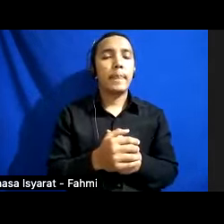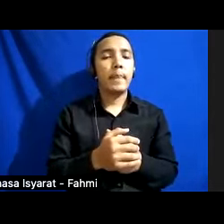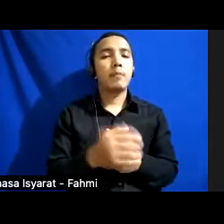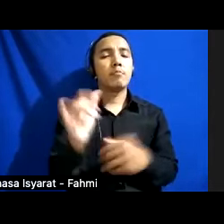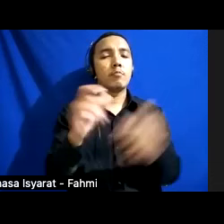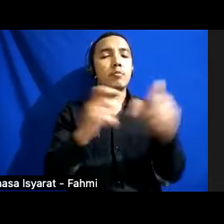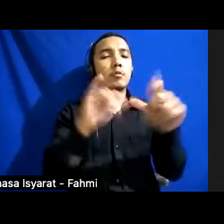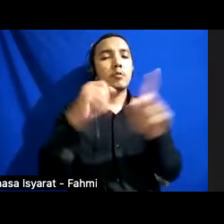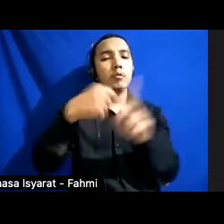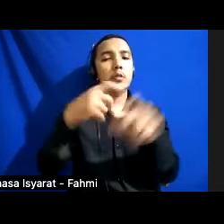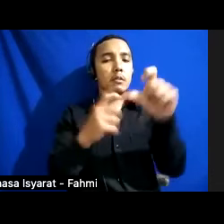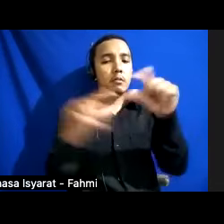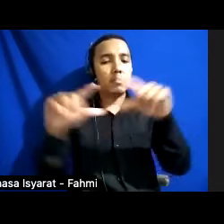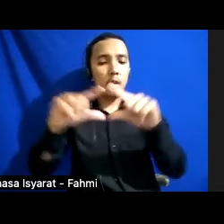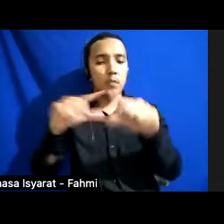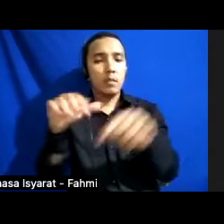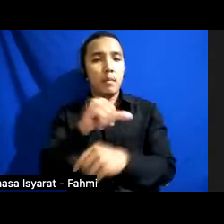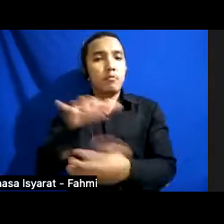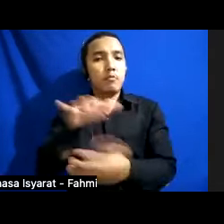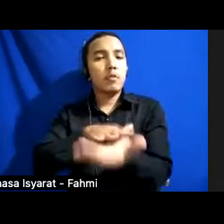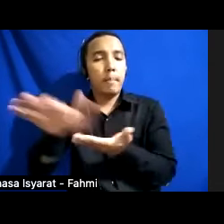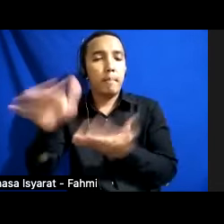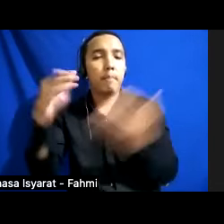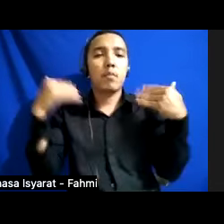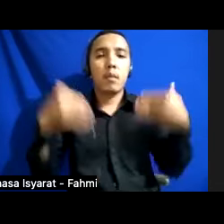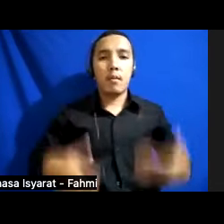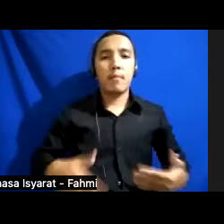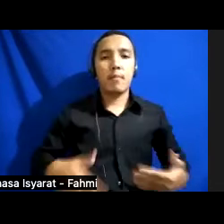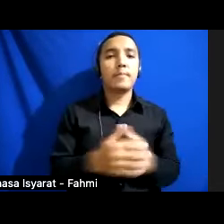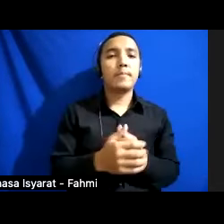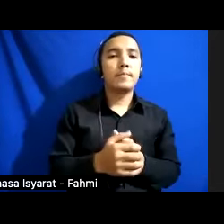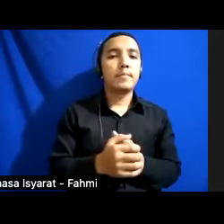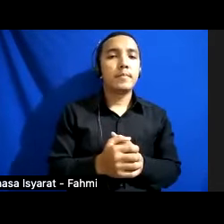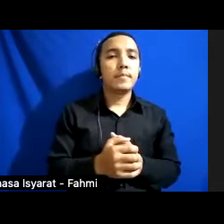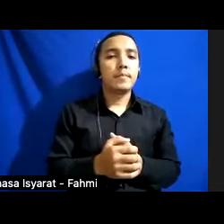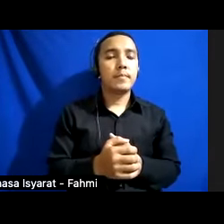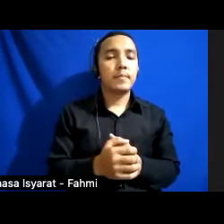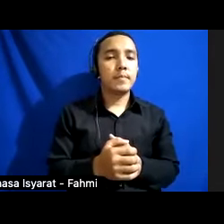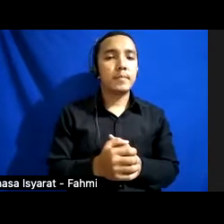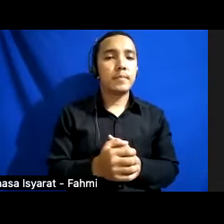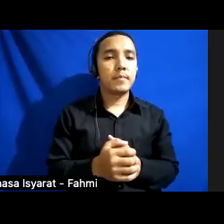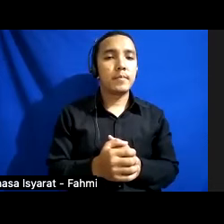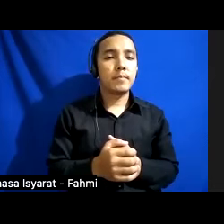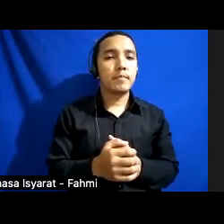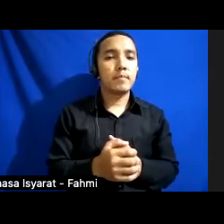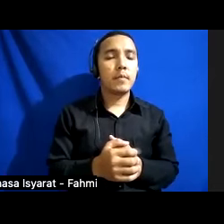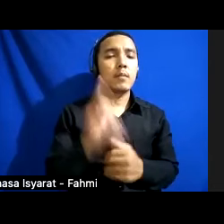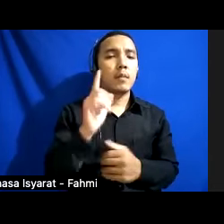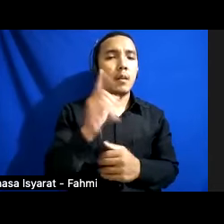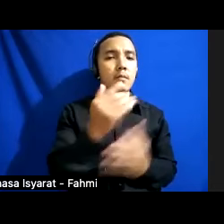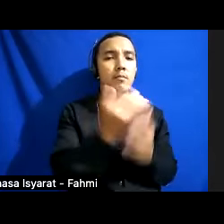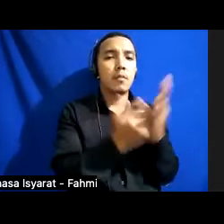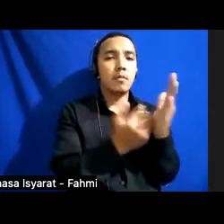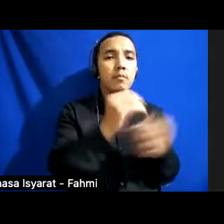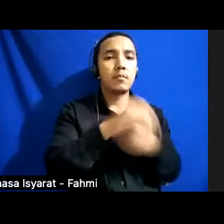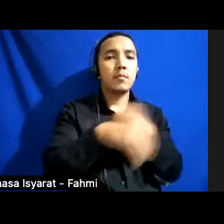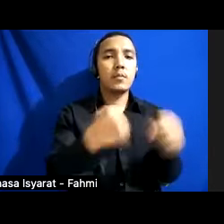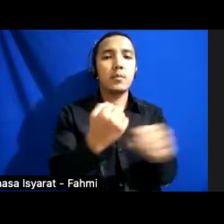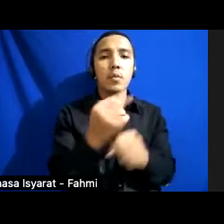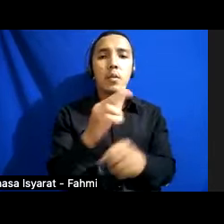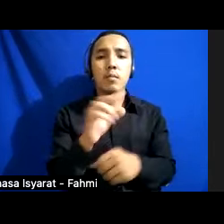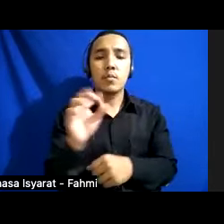and exploitation, which is indicated by the formation of a disability advocacy team in 2021 to ensure that